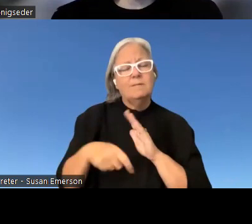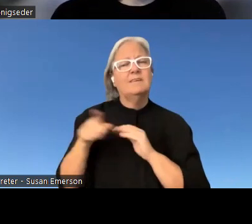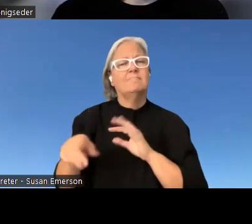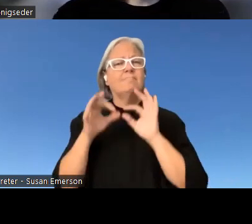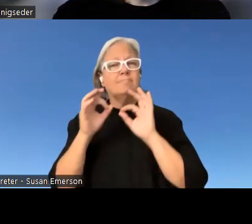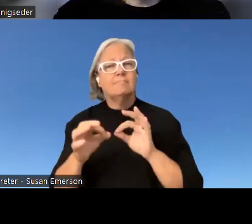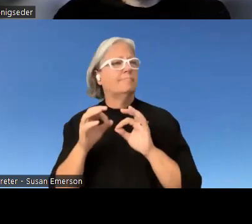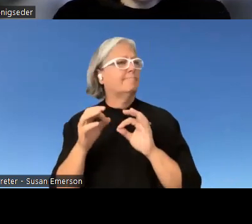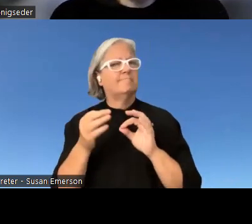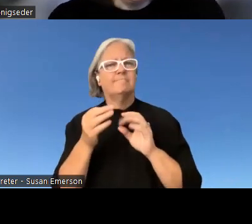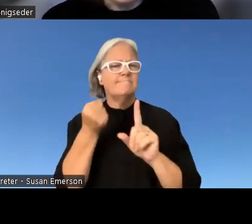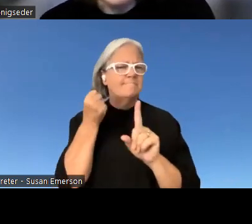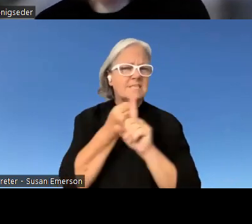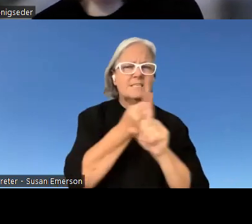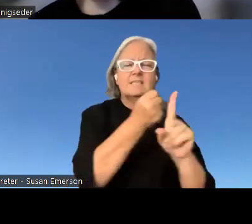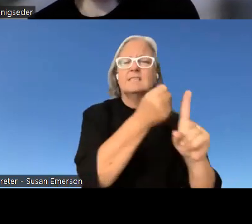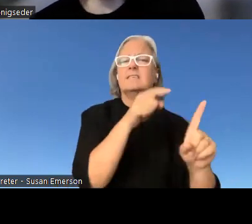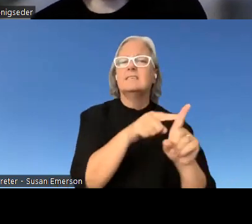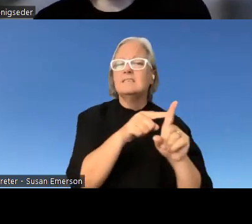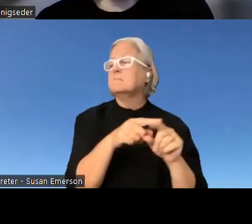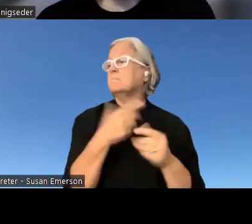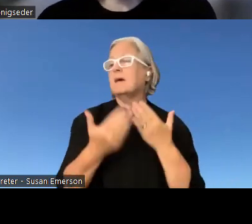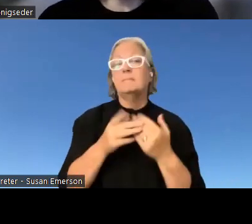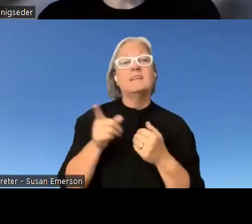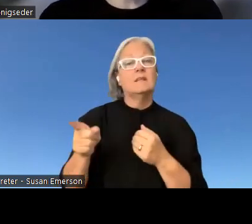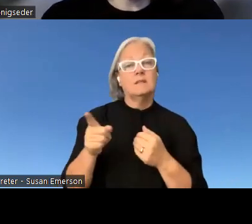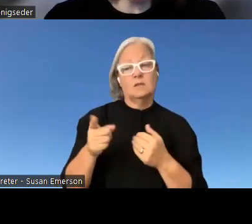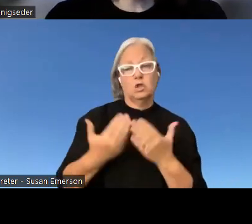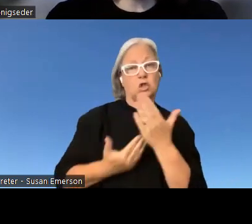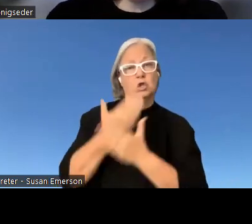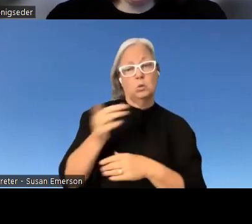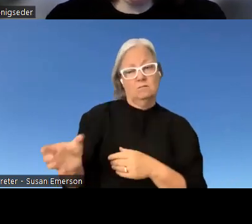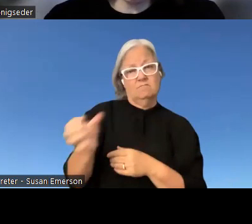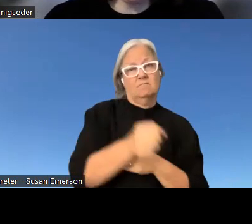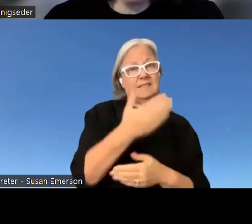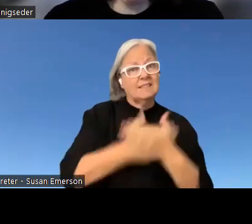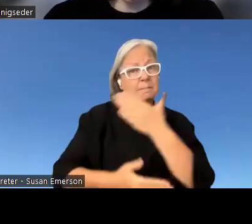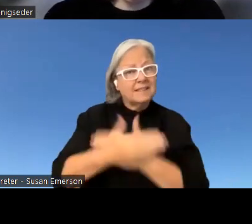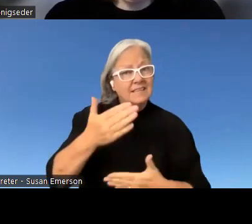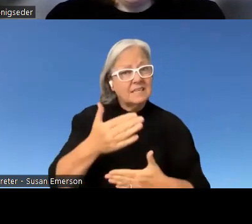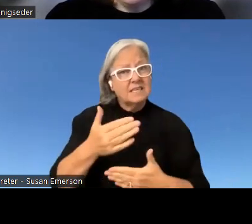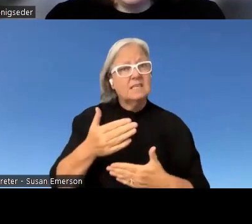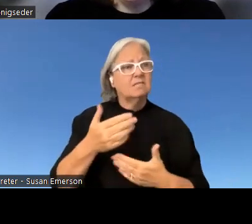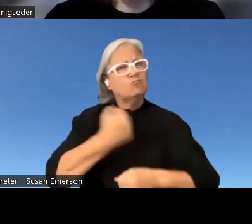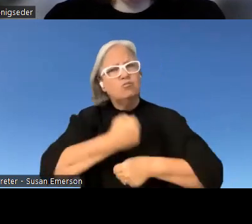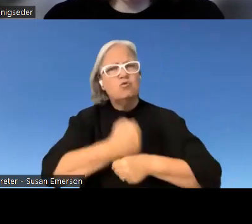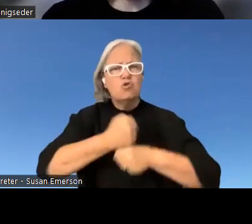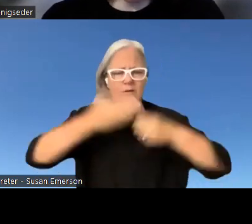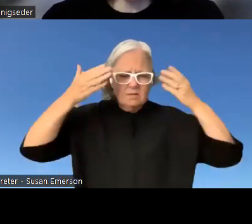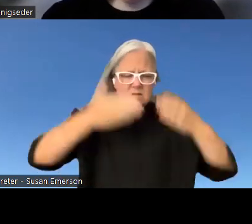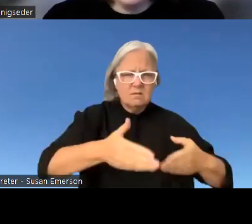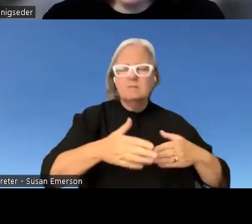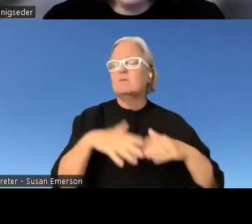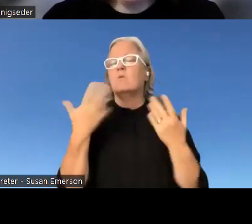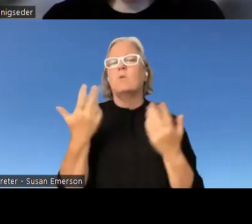comes to newly employed persons with disabilities, but also we are very interested in programs and